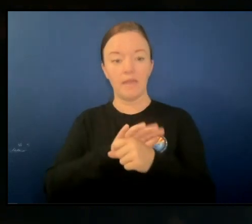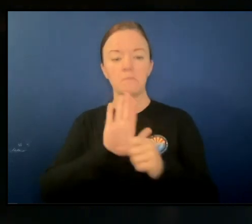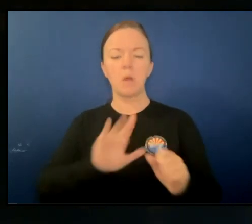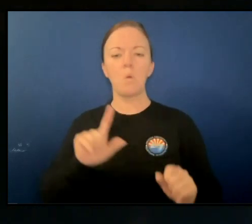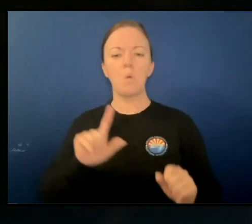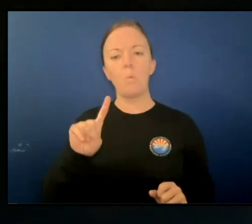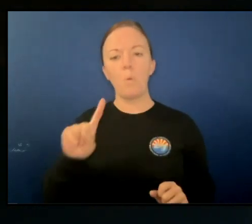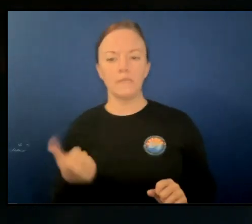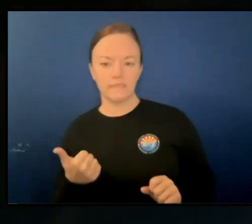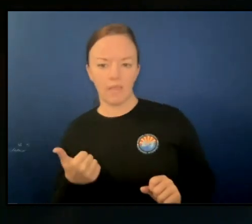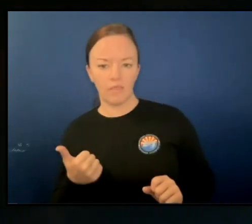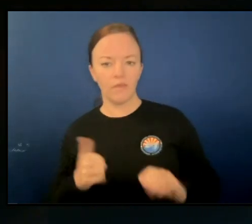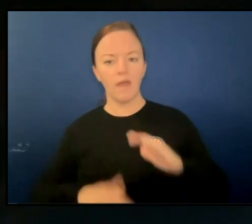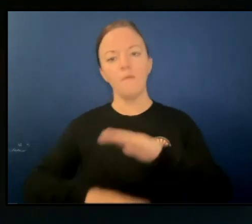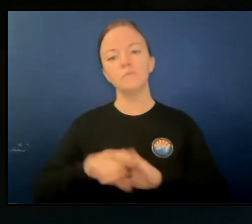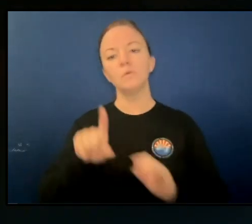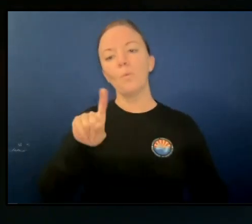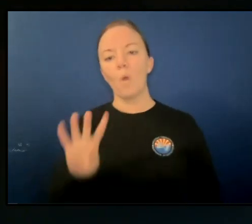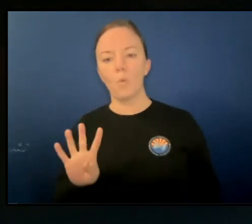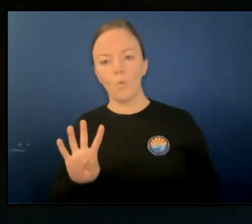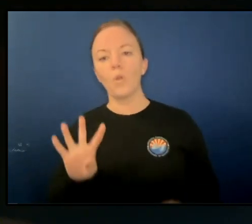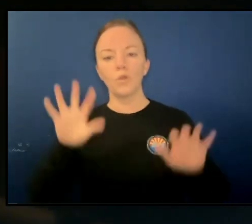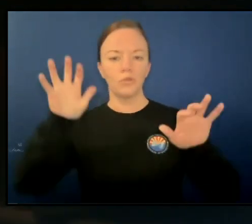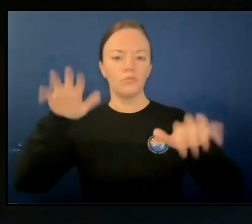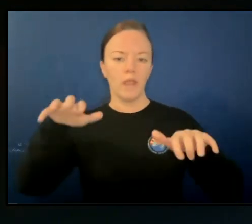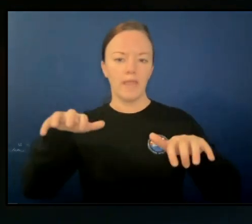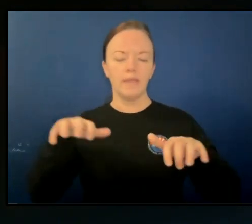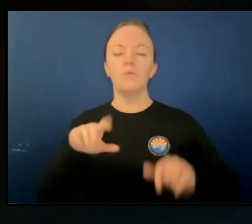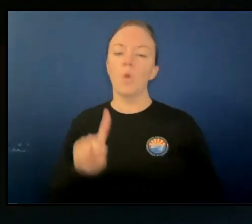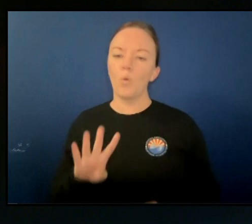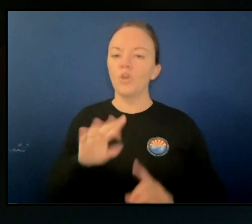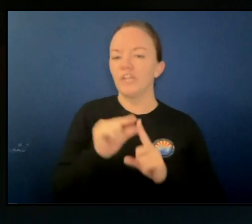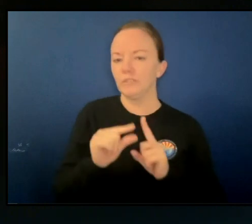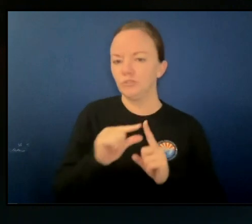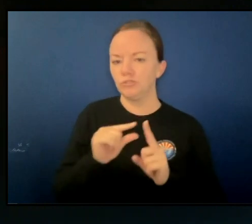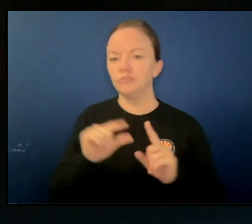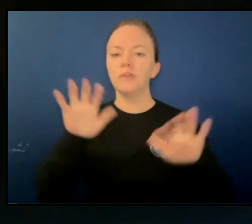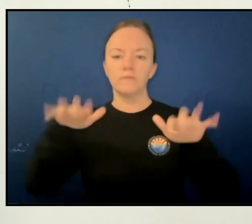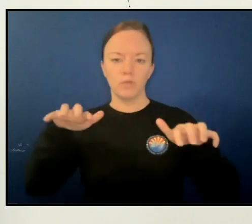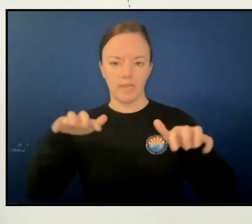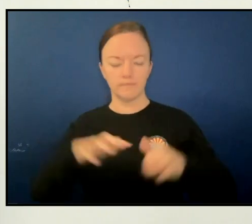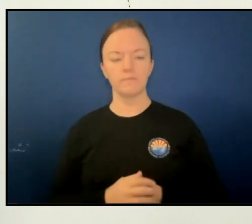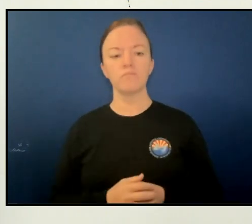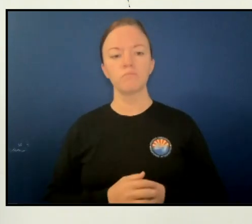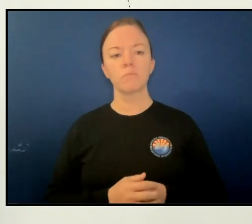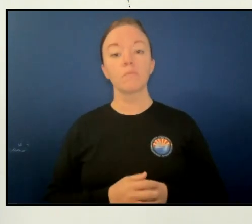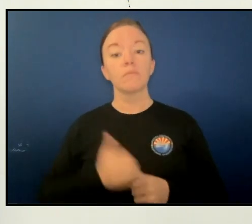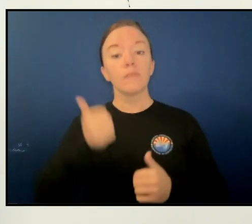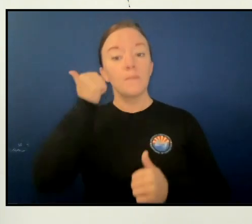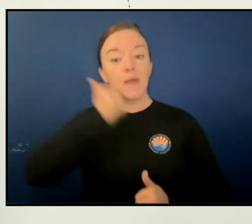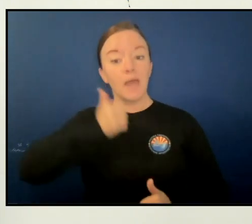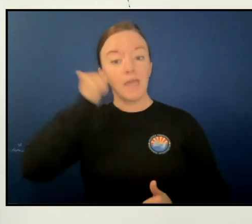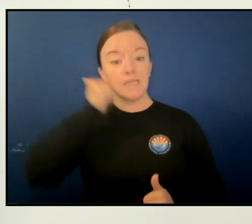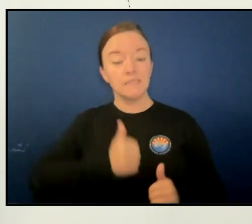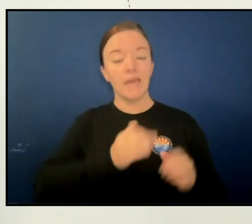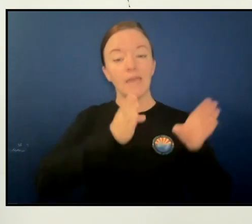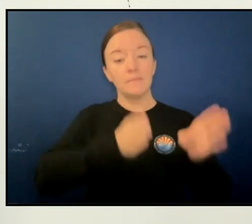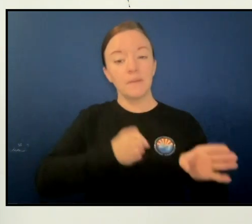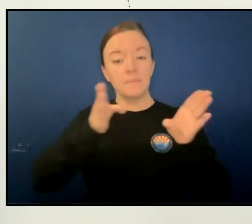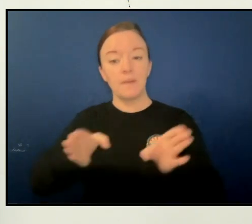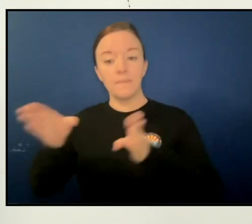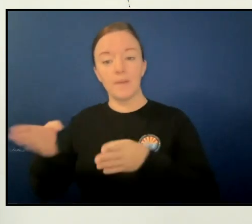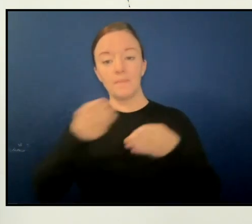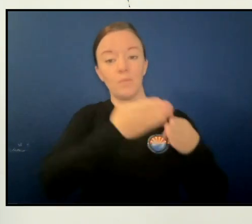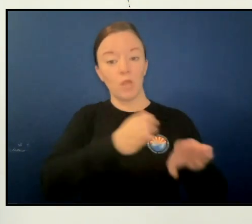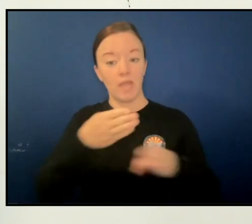1/4 of an inch of rain. If we break it down day by day, here on the left, we got